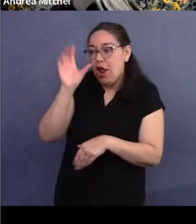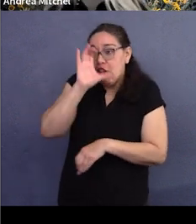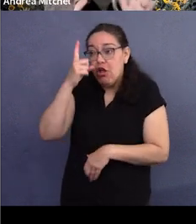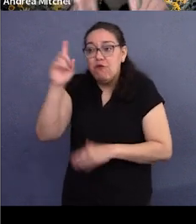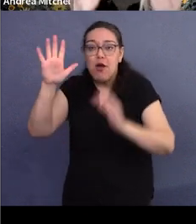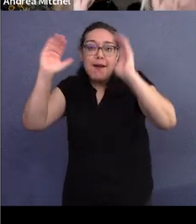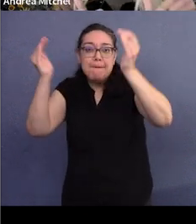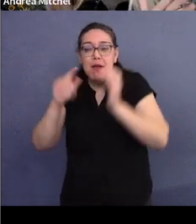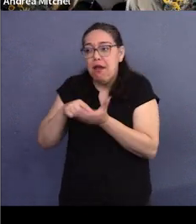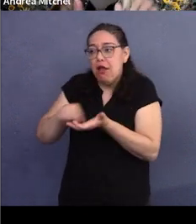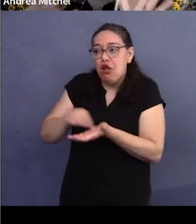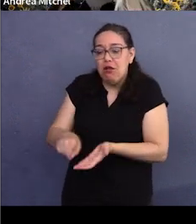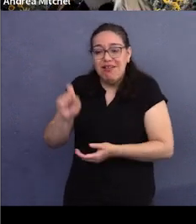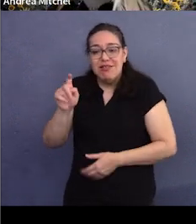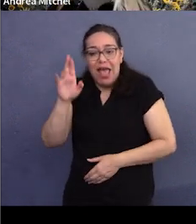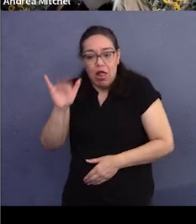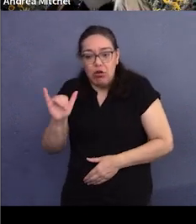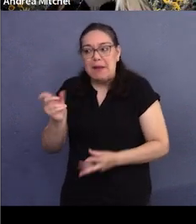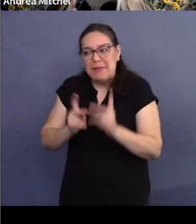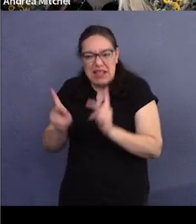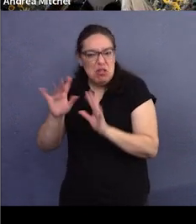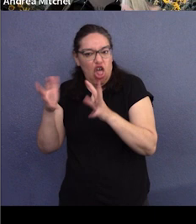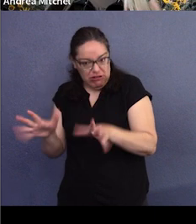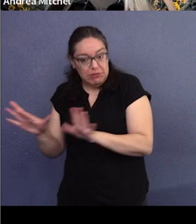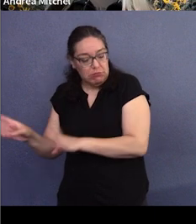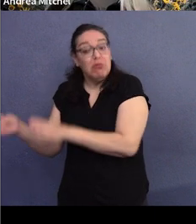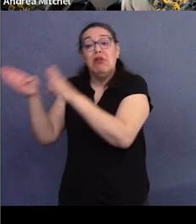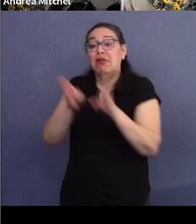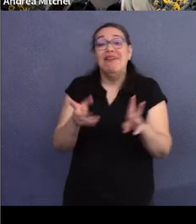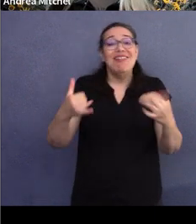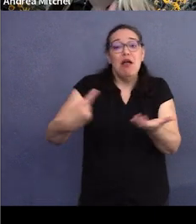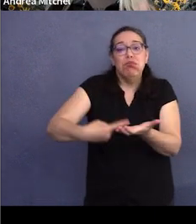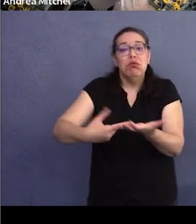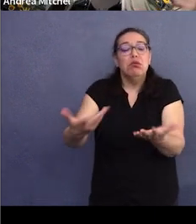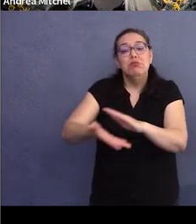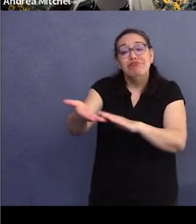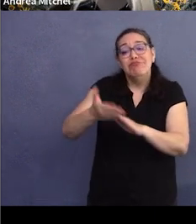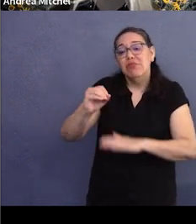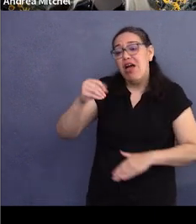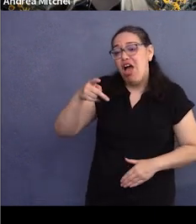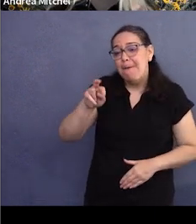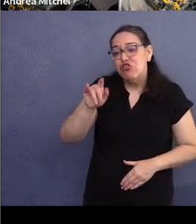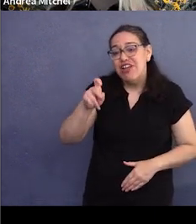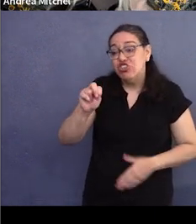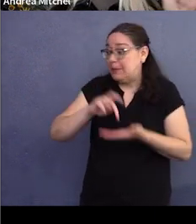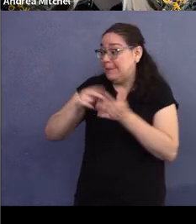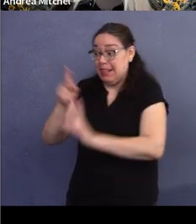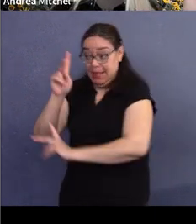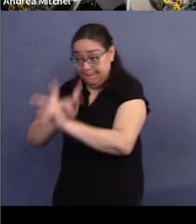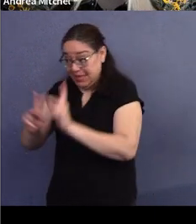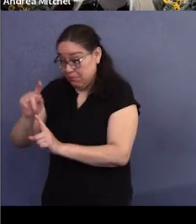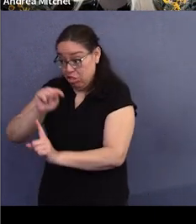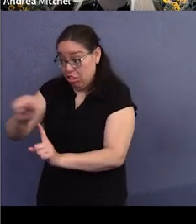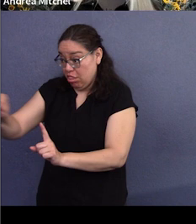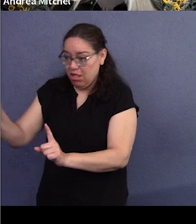information. We've talked about people. We've talked about the importance of that. Now we're going to get into operations, which is the other stuff. This is more of the